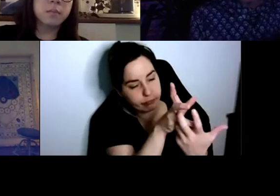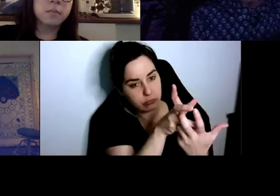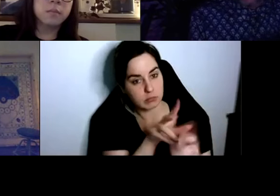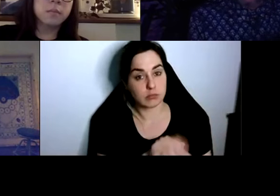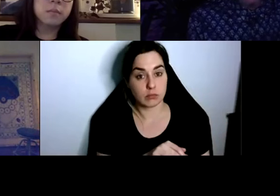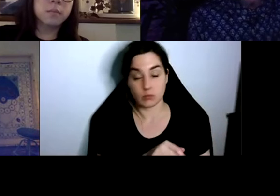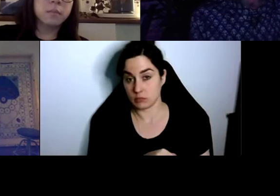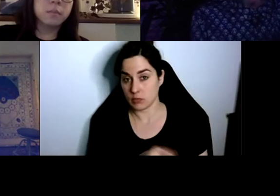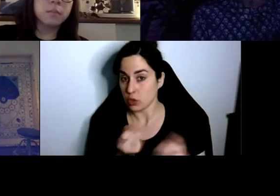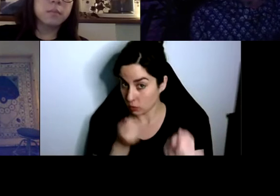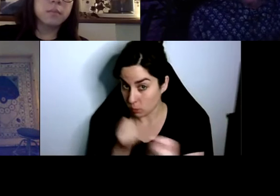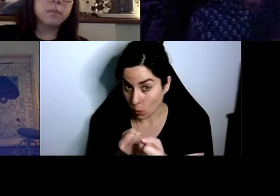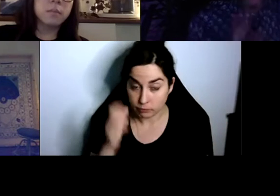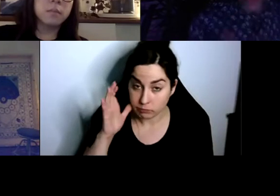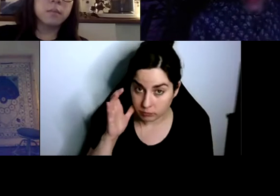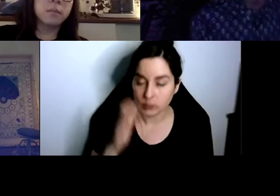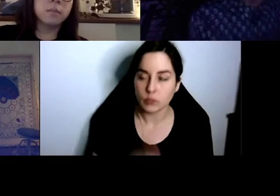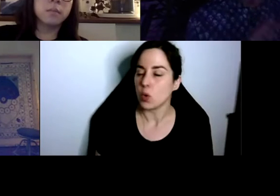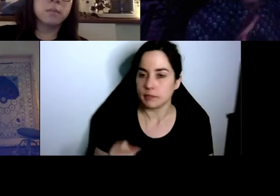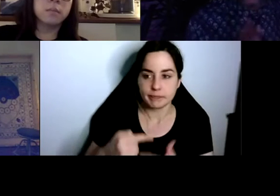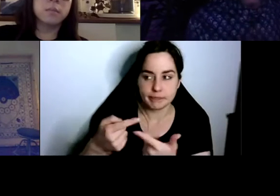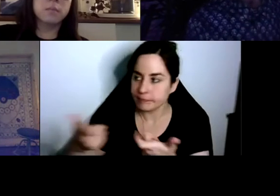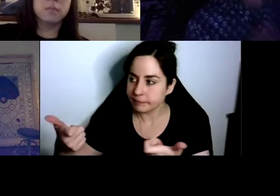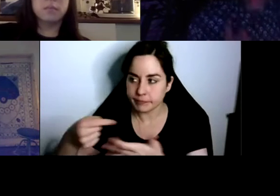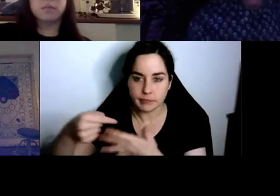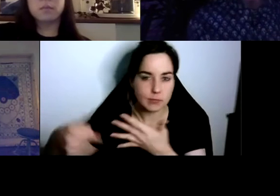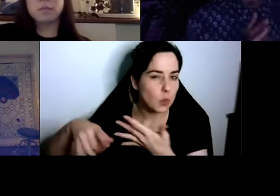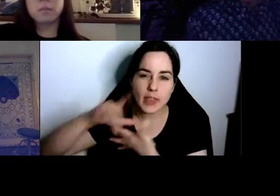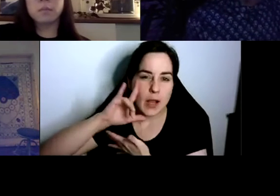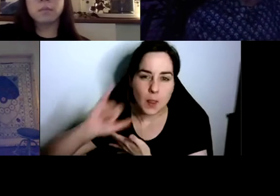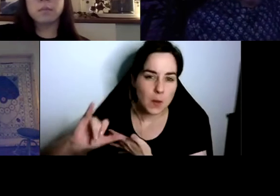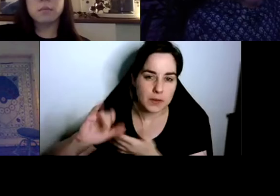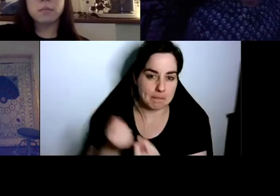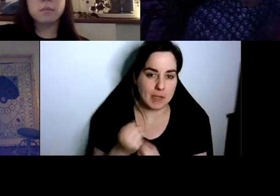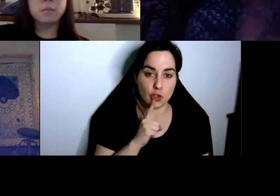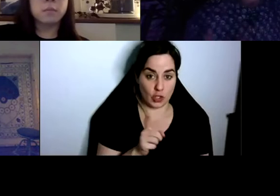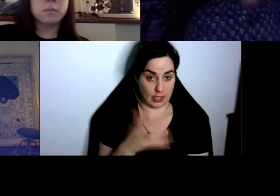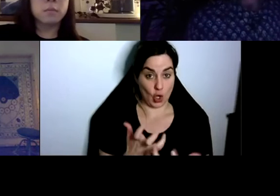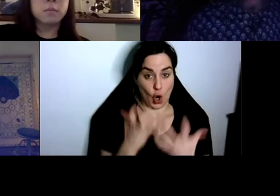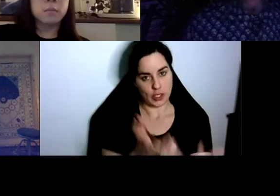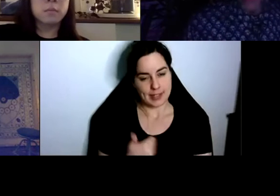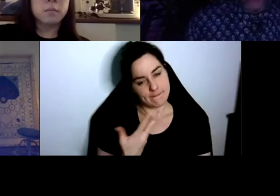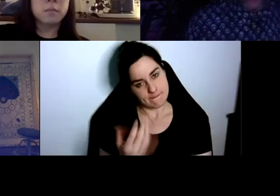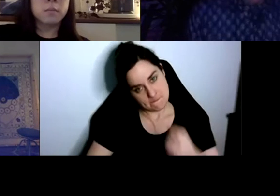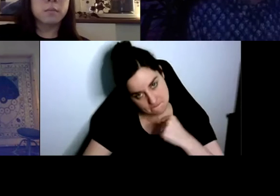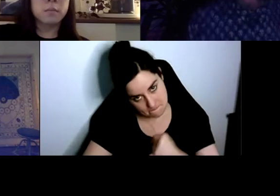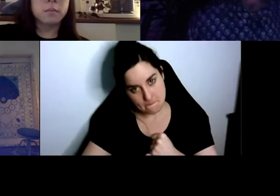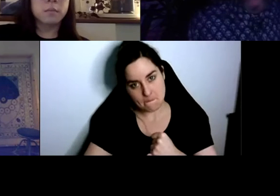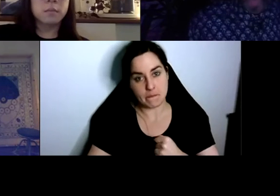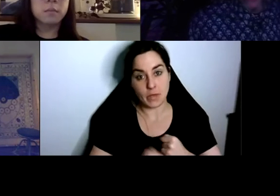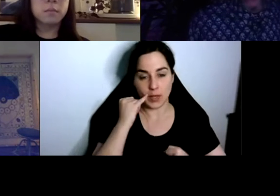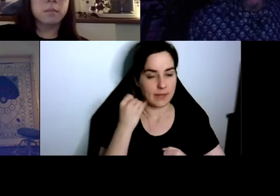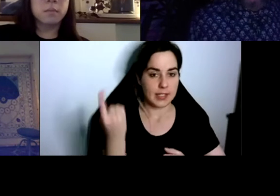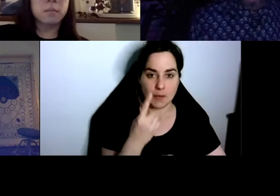and whatever that looks like, to make sure the audience knows that whatever might be coming up for them